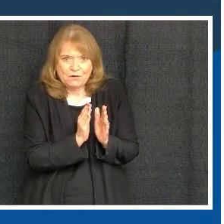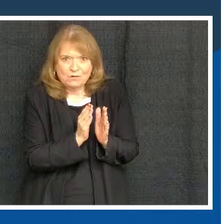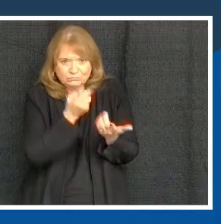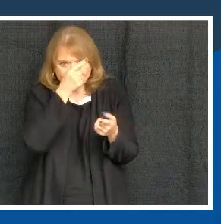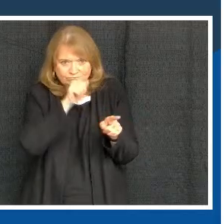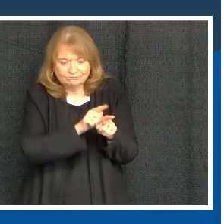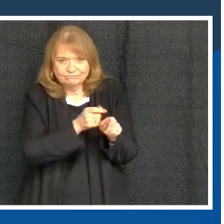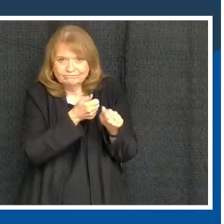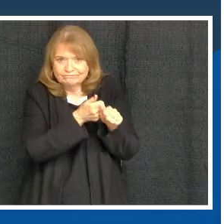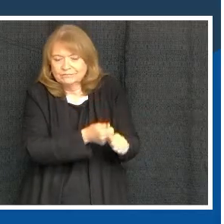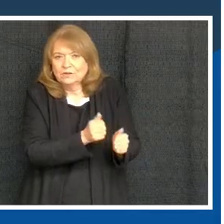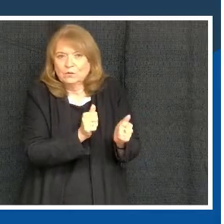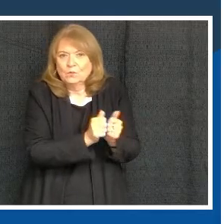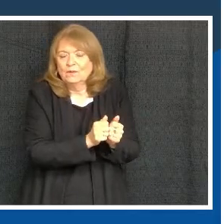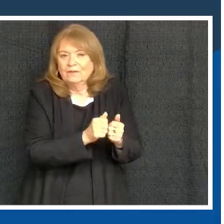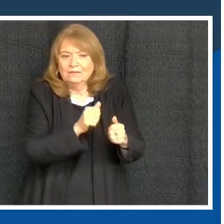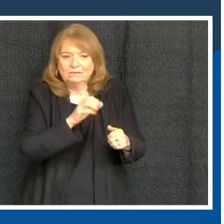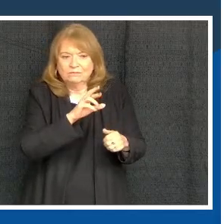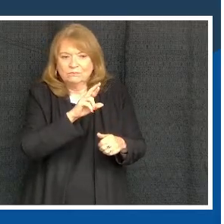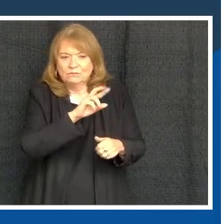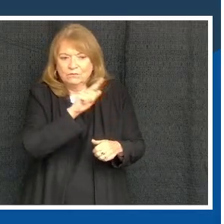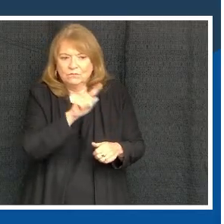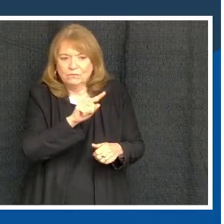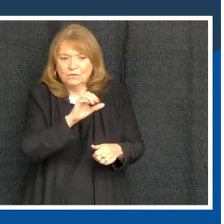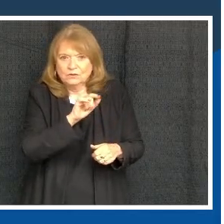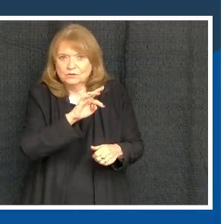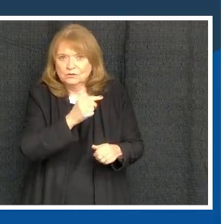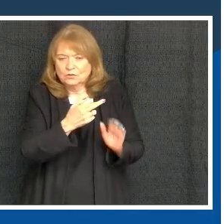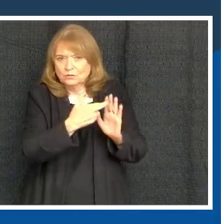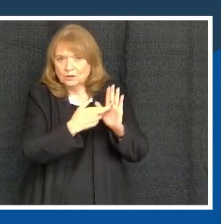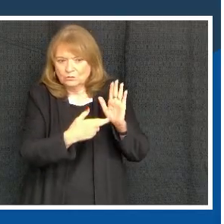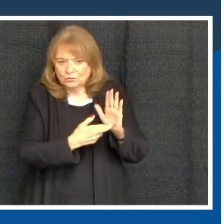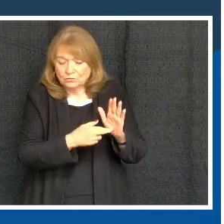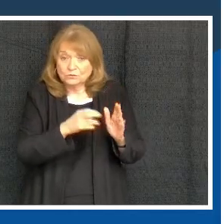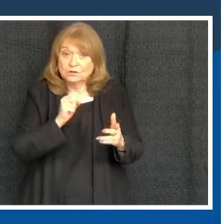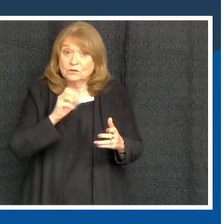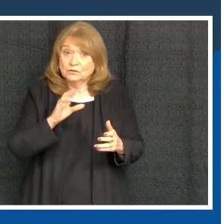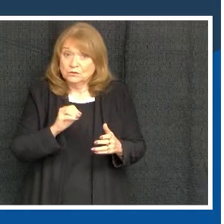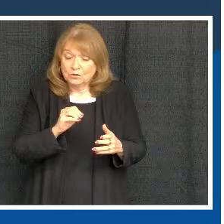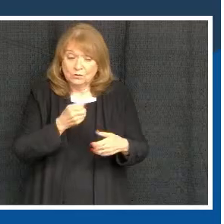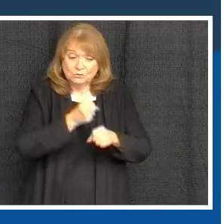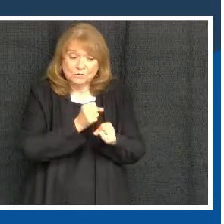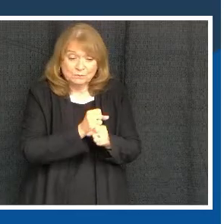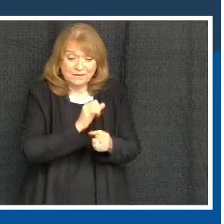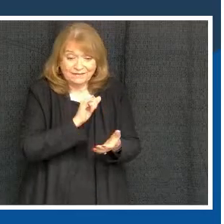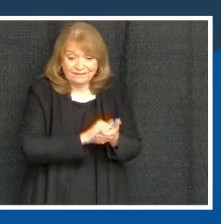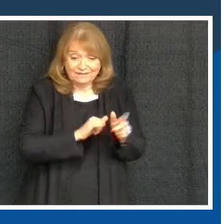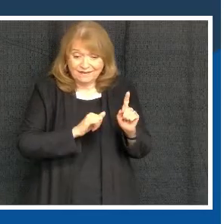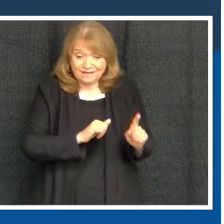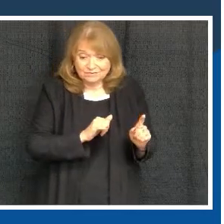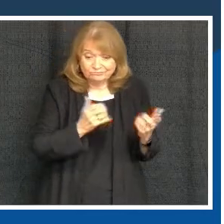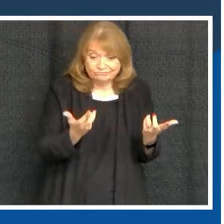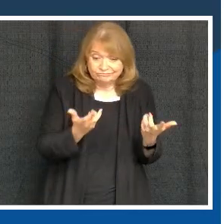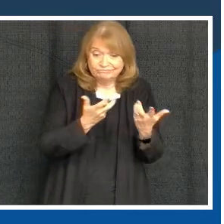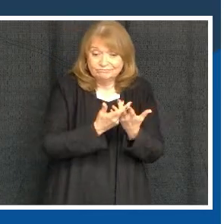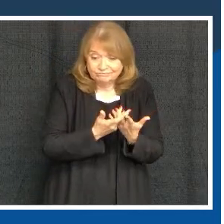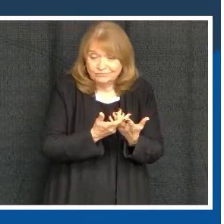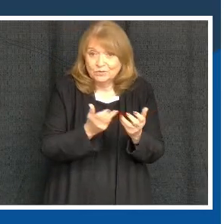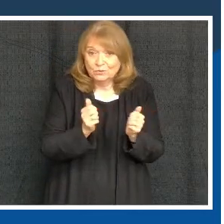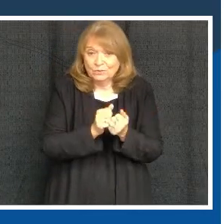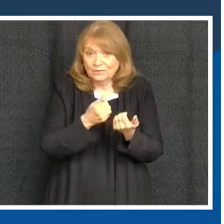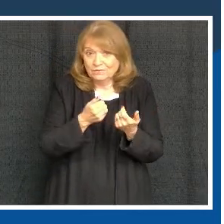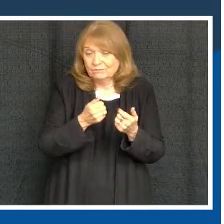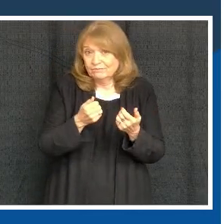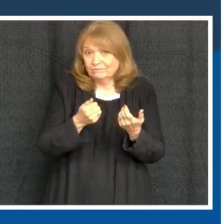compatible zoning classifications. Therefore, in order to restore this property back to a condition of compatible use, Gas and Water is